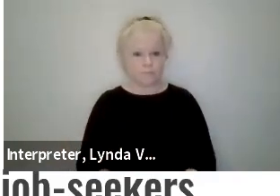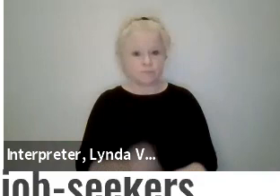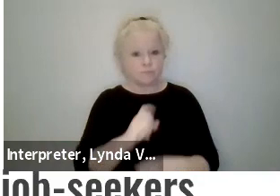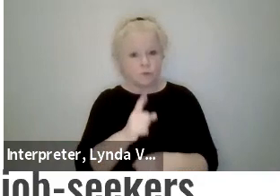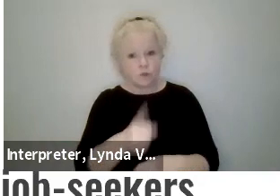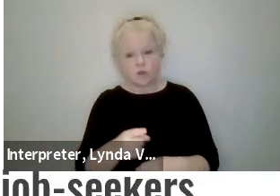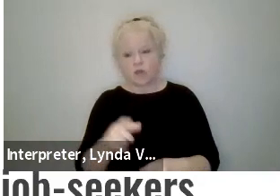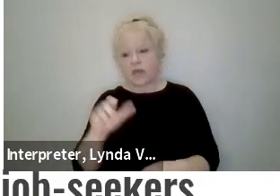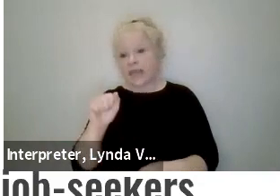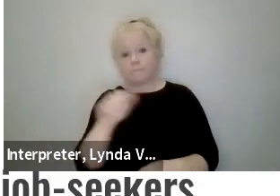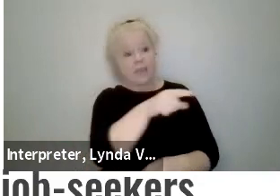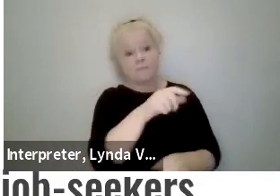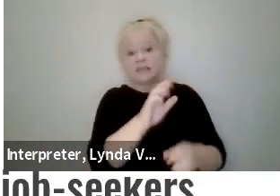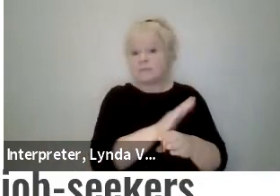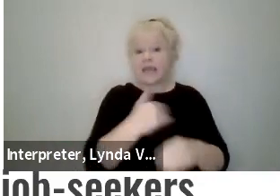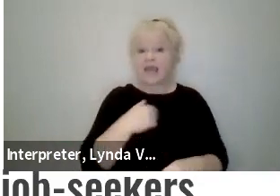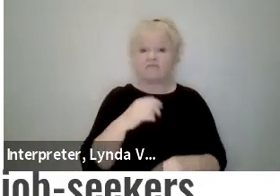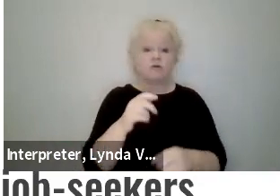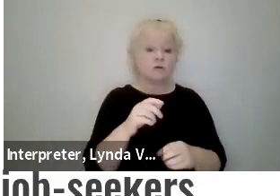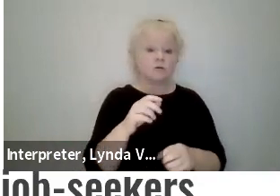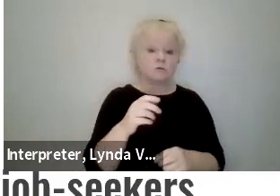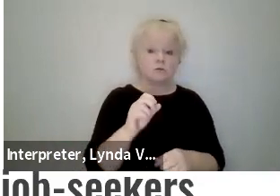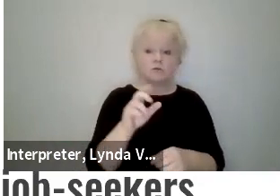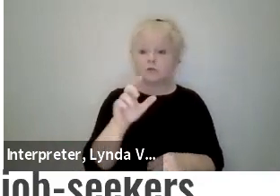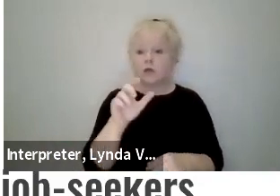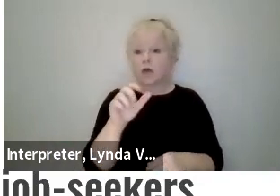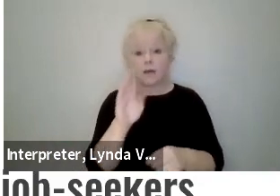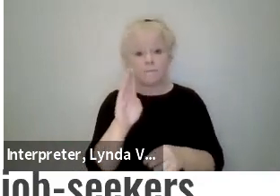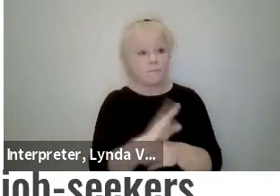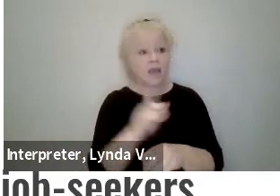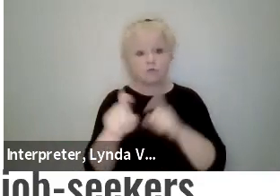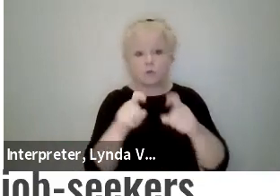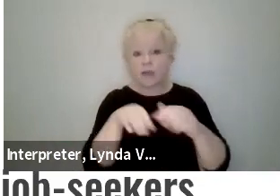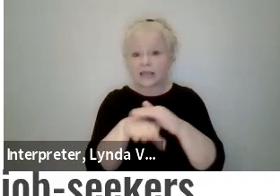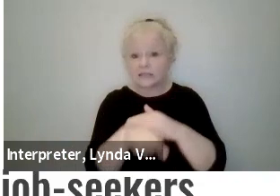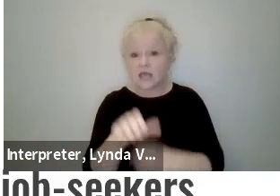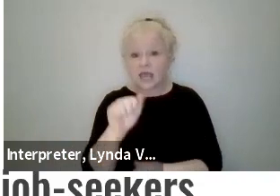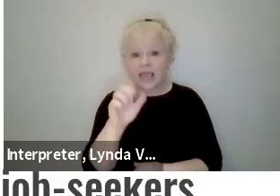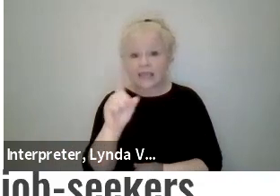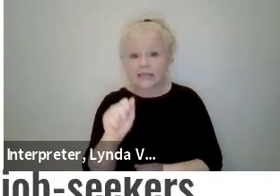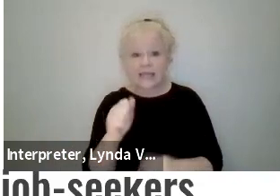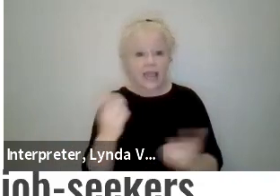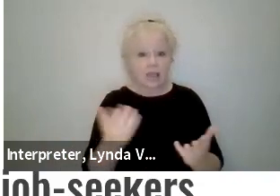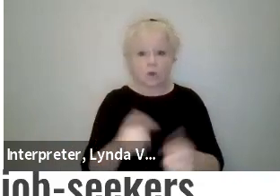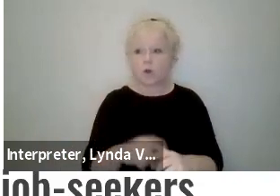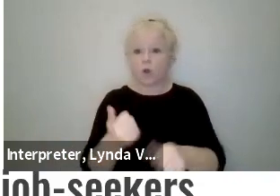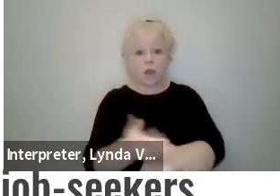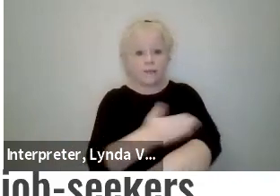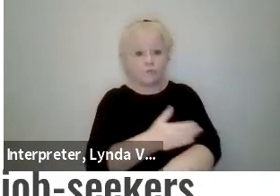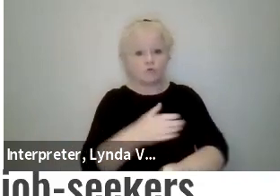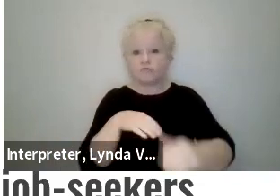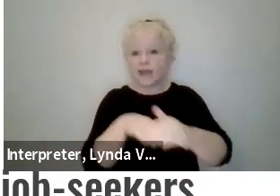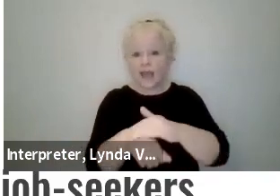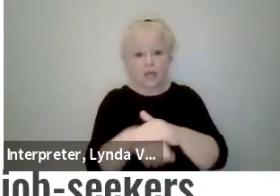it be ADA accommodations, whether that be disability sensitivity training, how to improve access